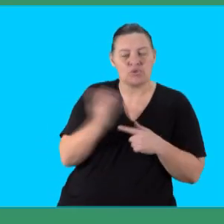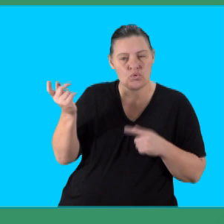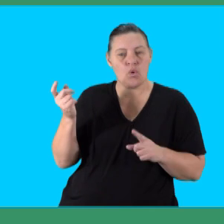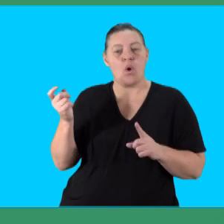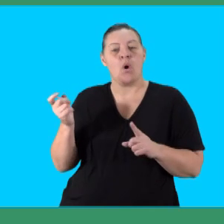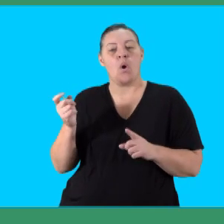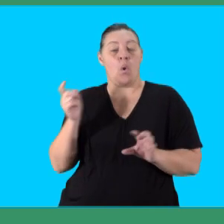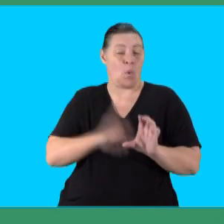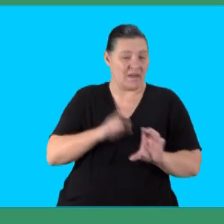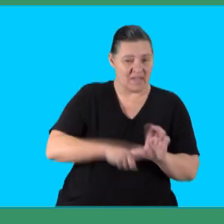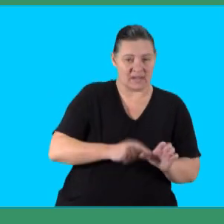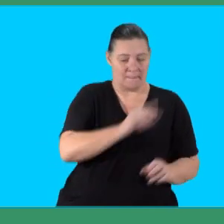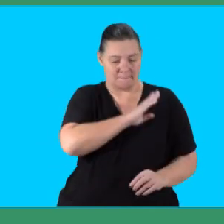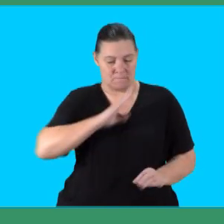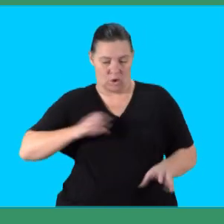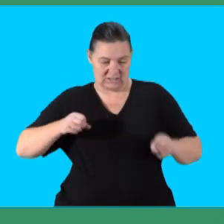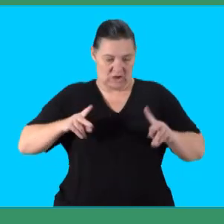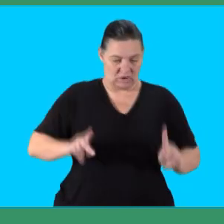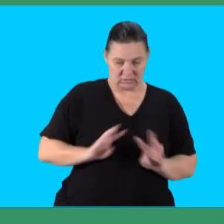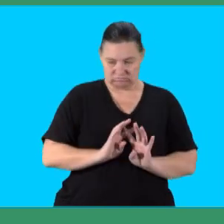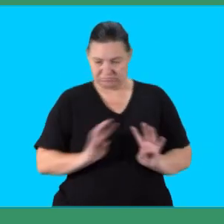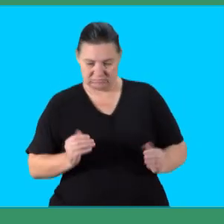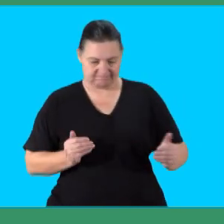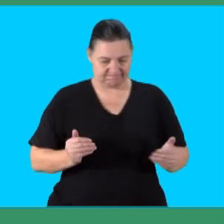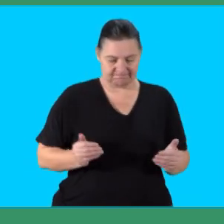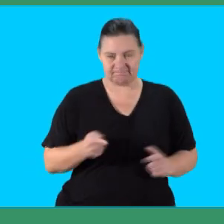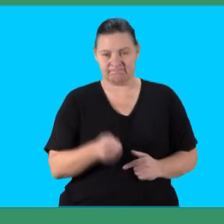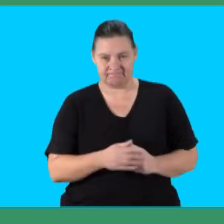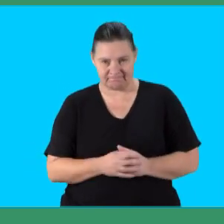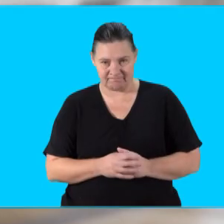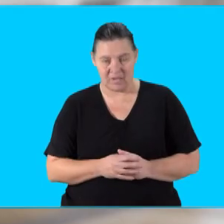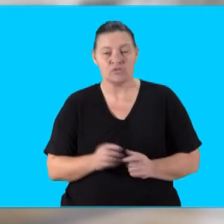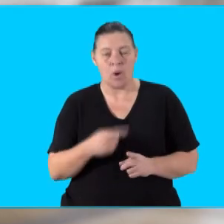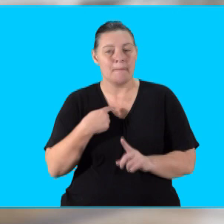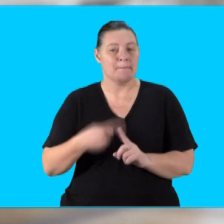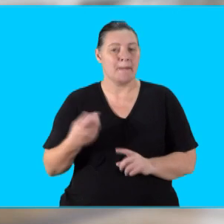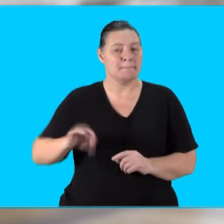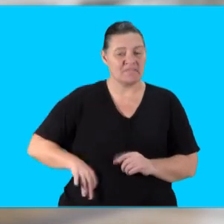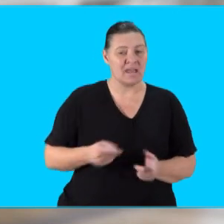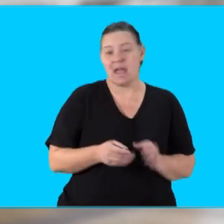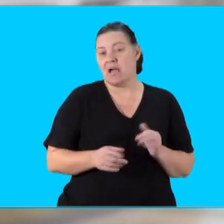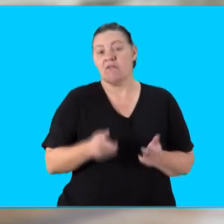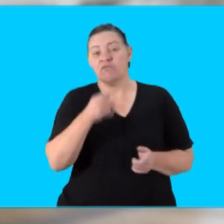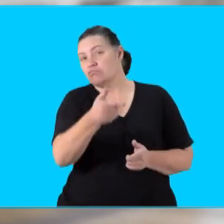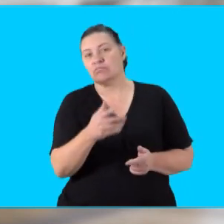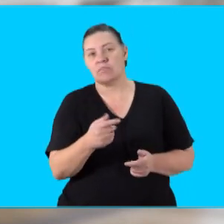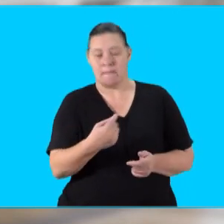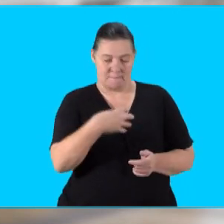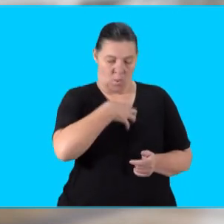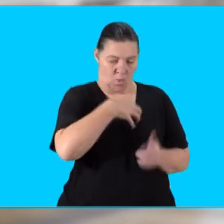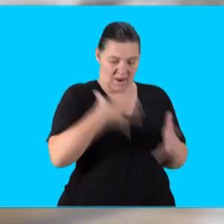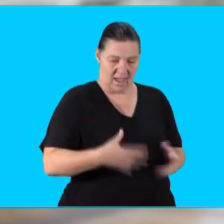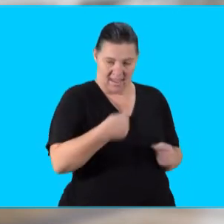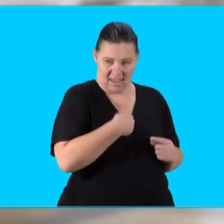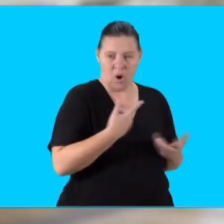and competent board of directors. Another benefit of establishing a company is that even if you, the owner or